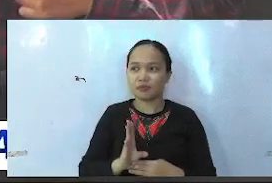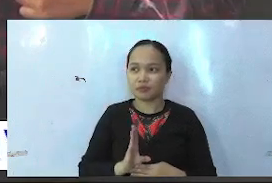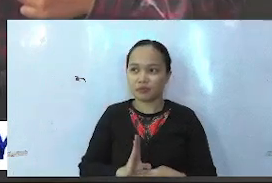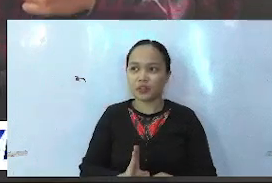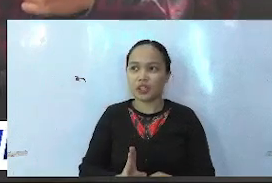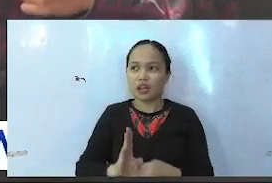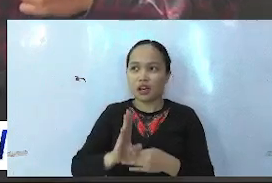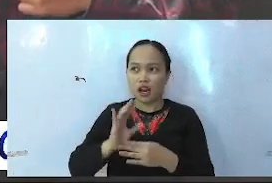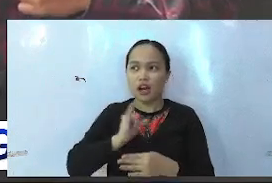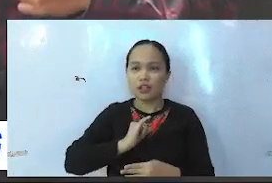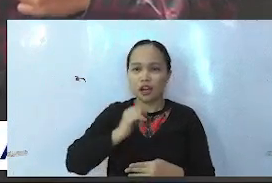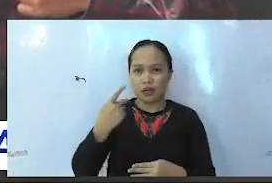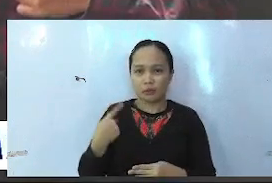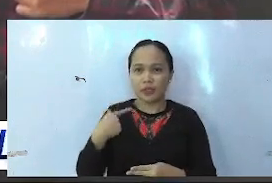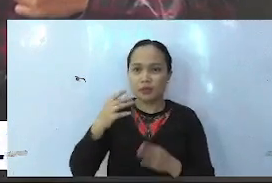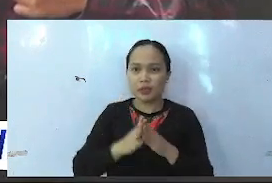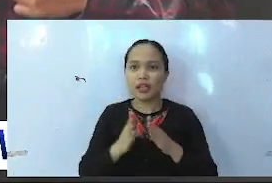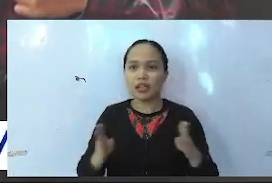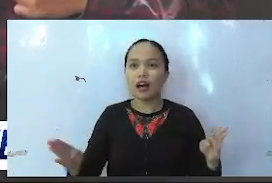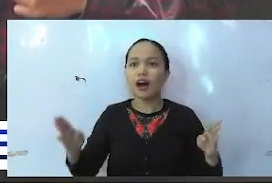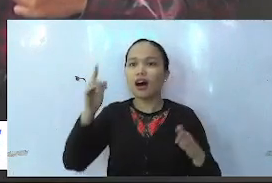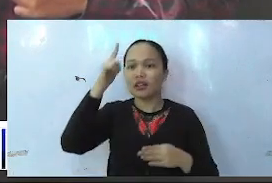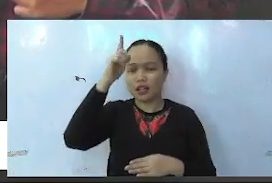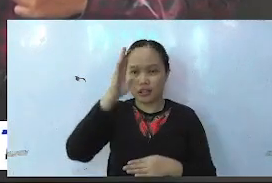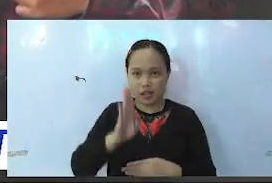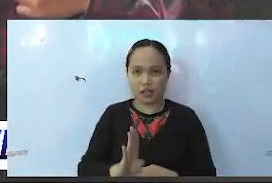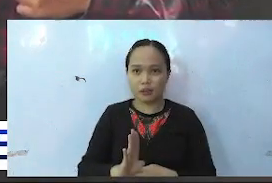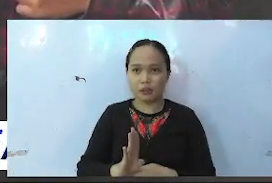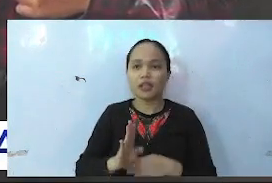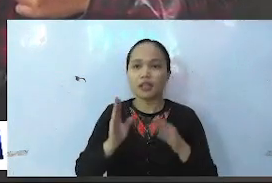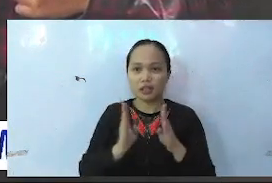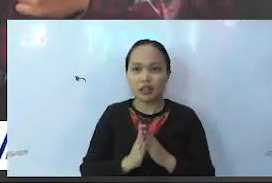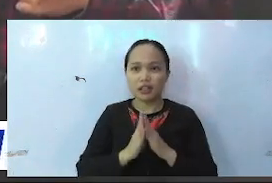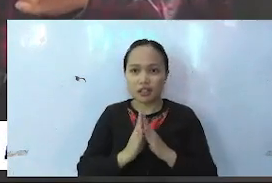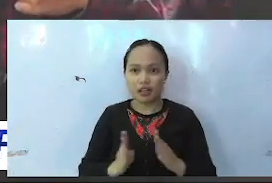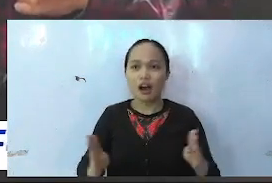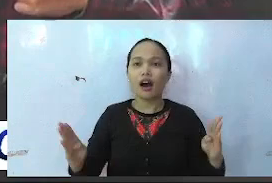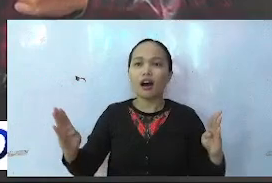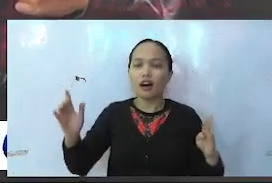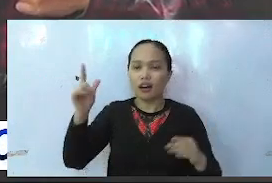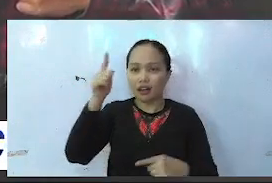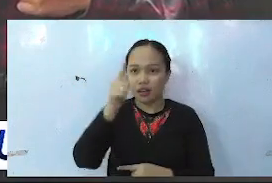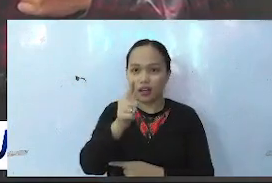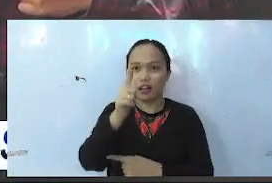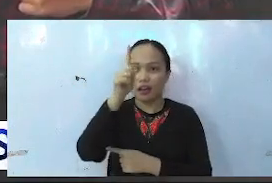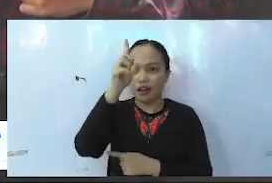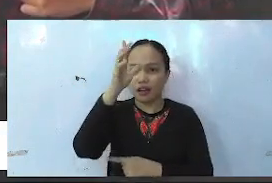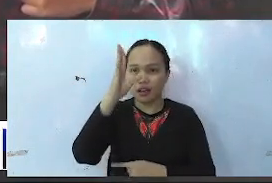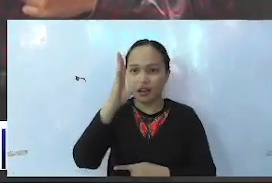God. But I've got a big, big God, got a big, big